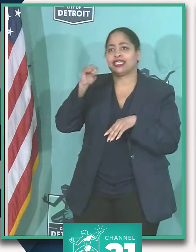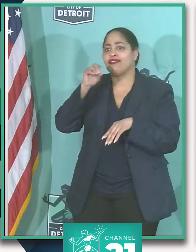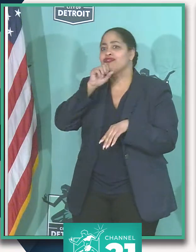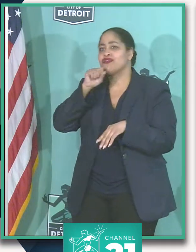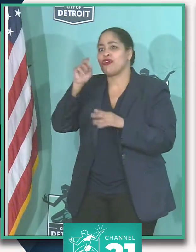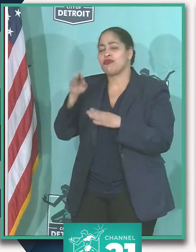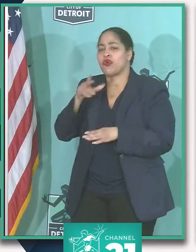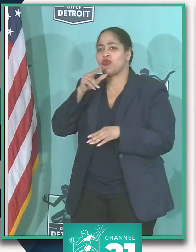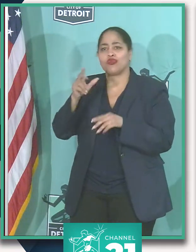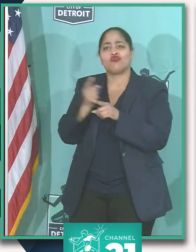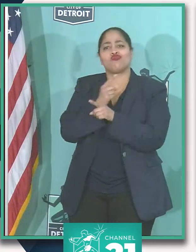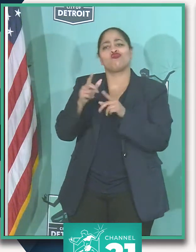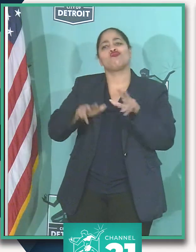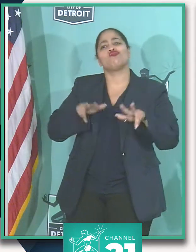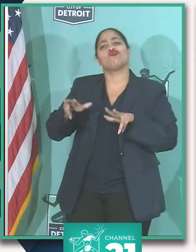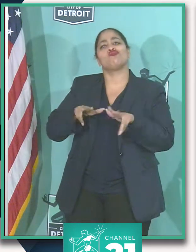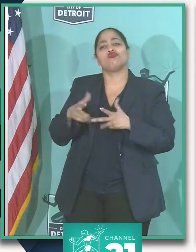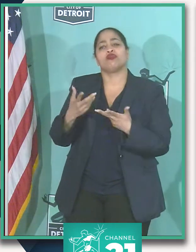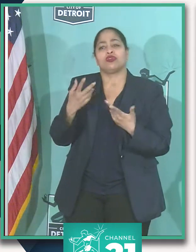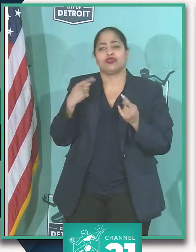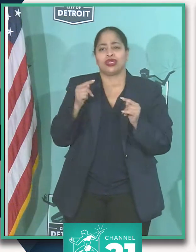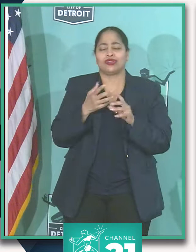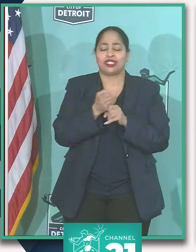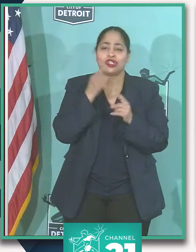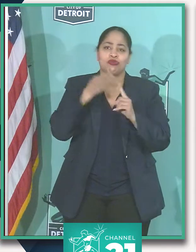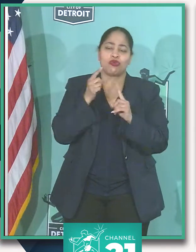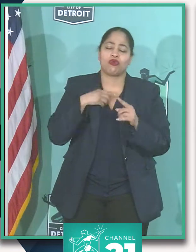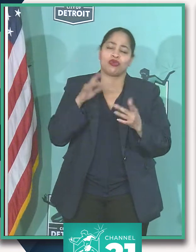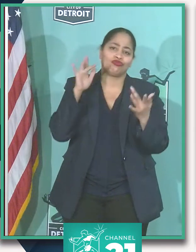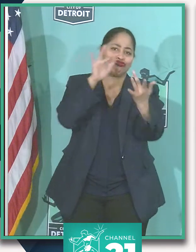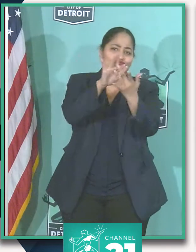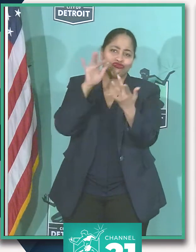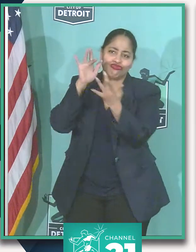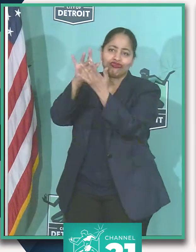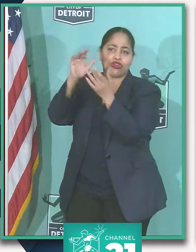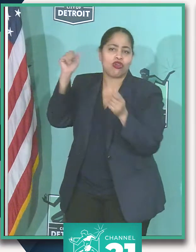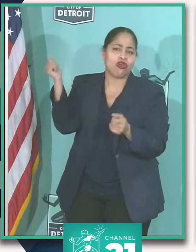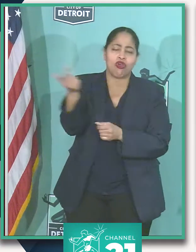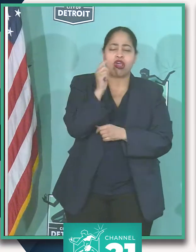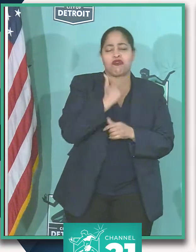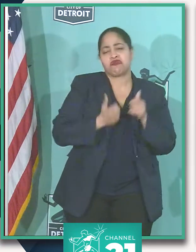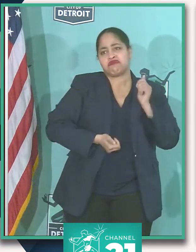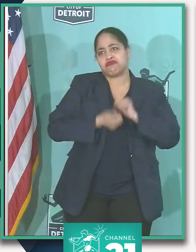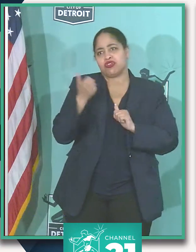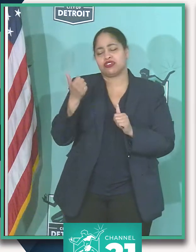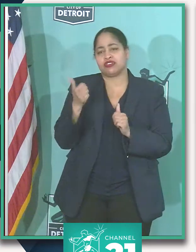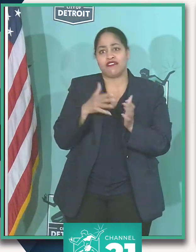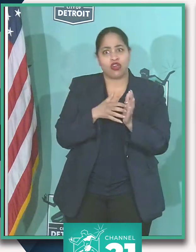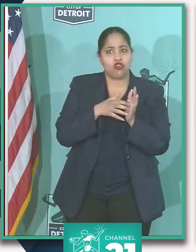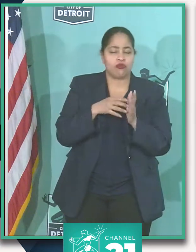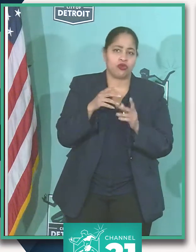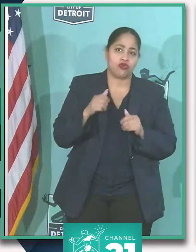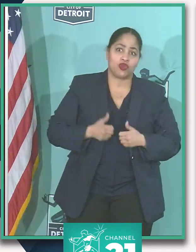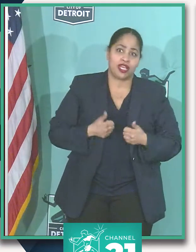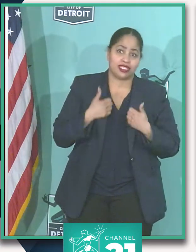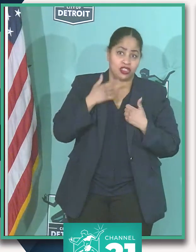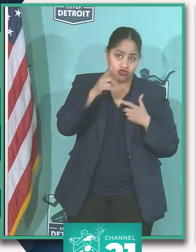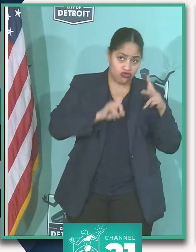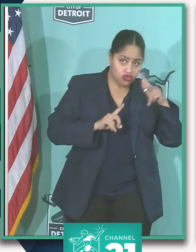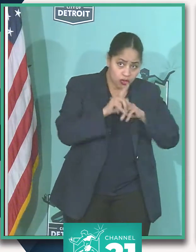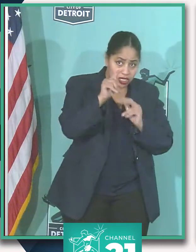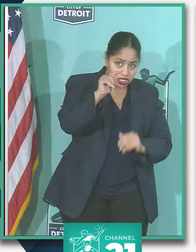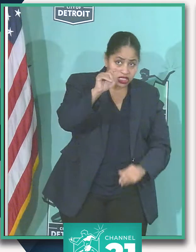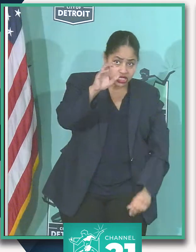point of reaching out to all of our most vulnerable residents. So when you show up at